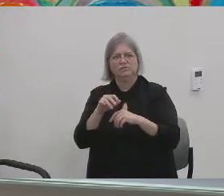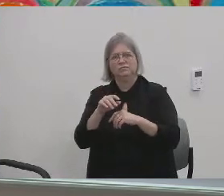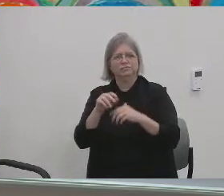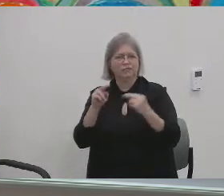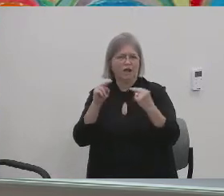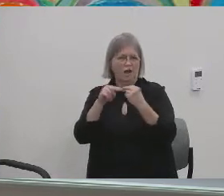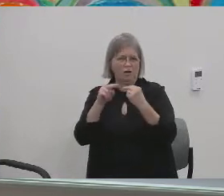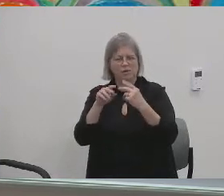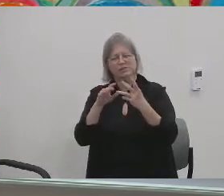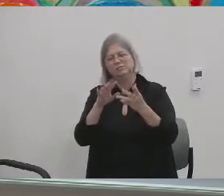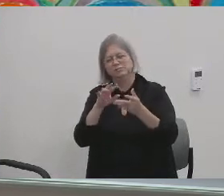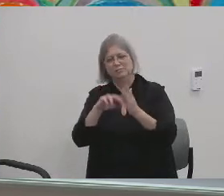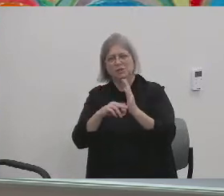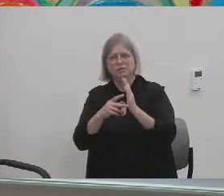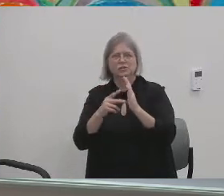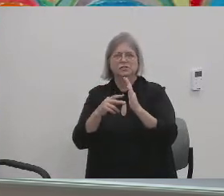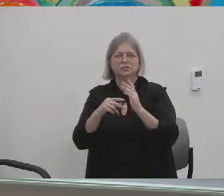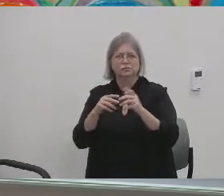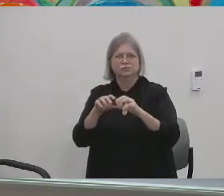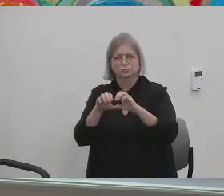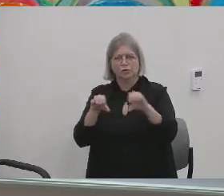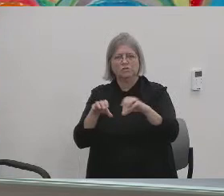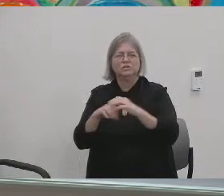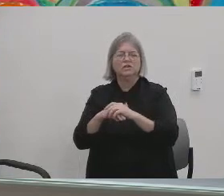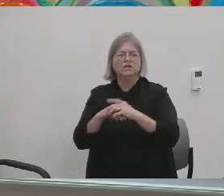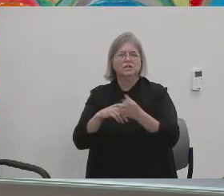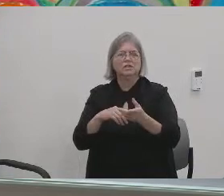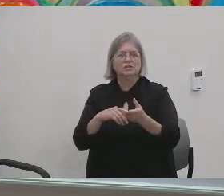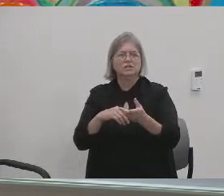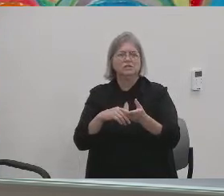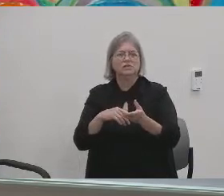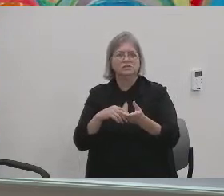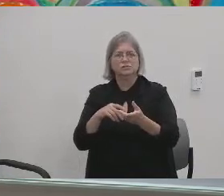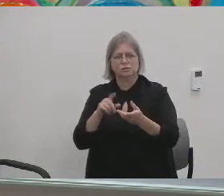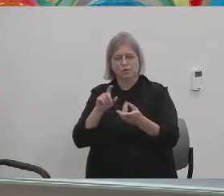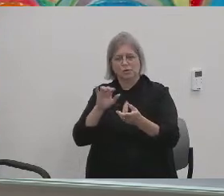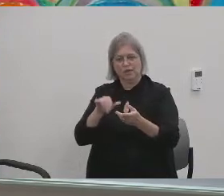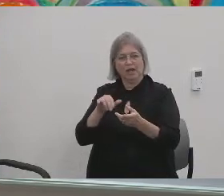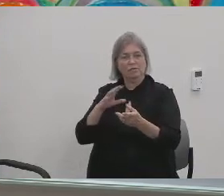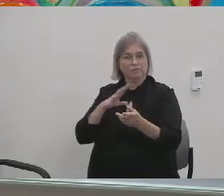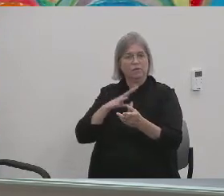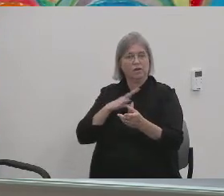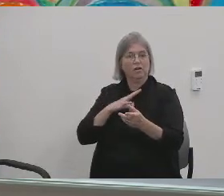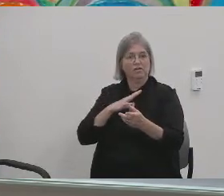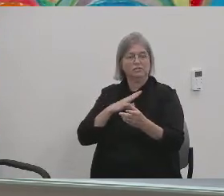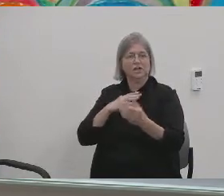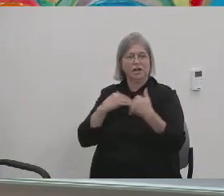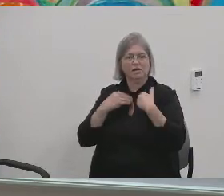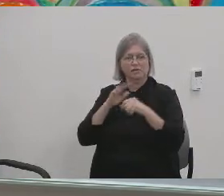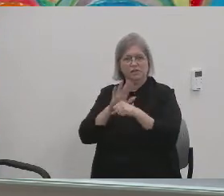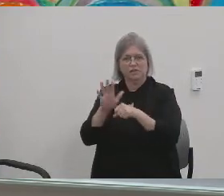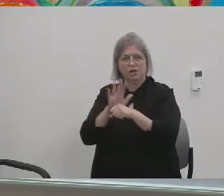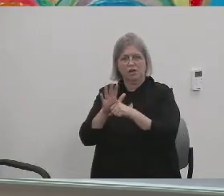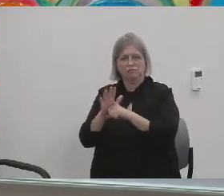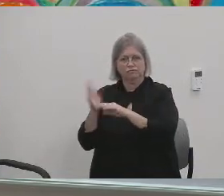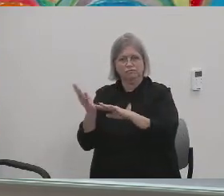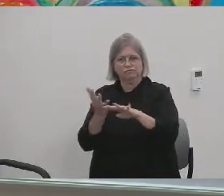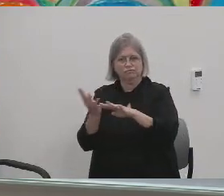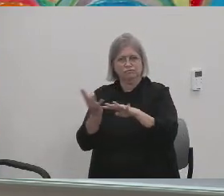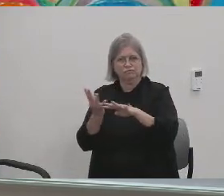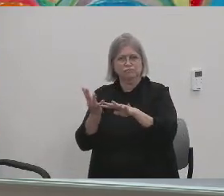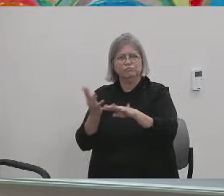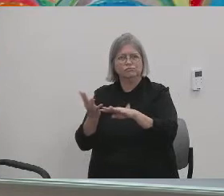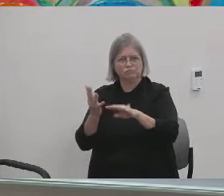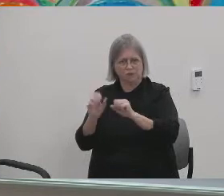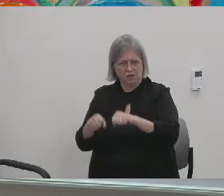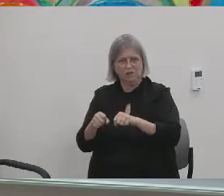more, but we don't need to at this time. So we're not going to change any of that piece yet. But in all of that planning, if I even know how